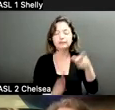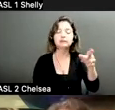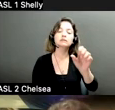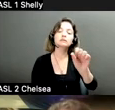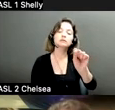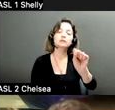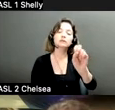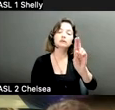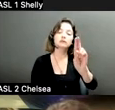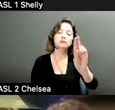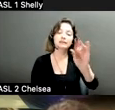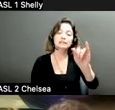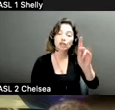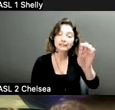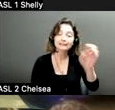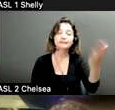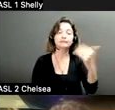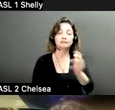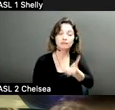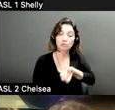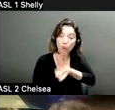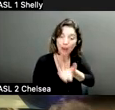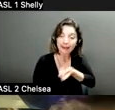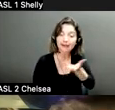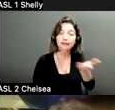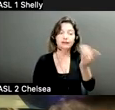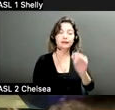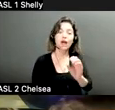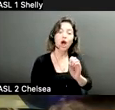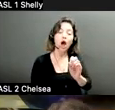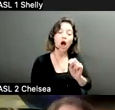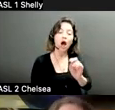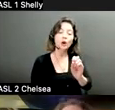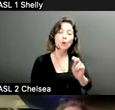subjective, poetic, onomatopoetic,